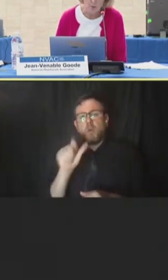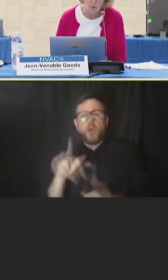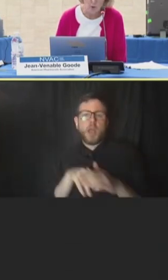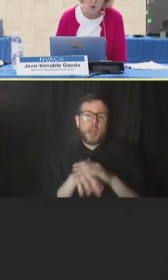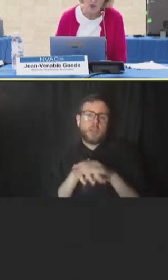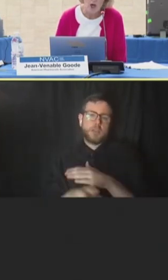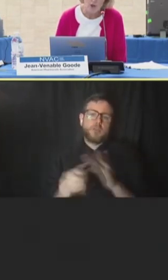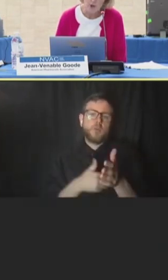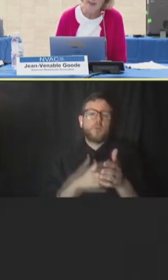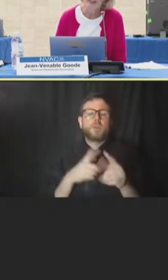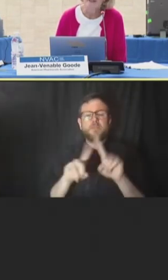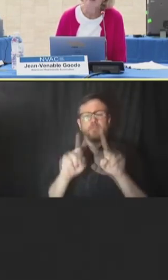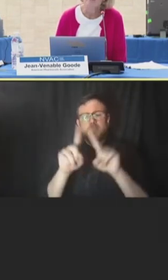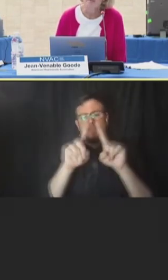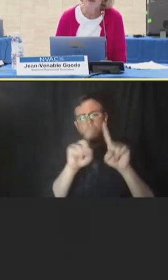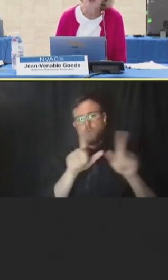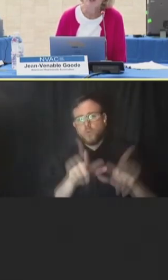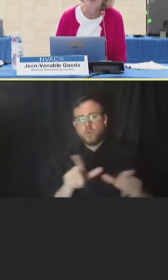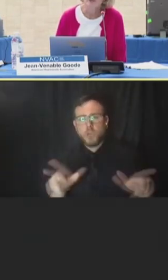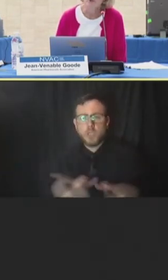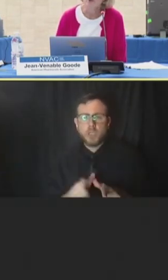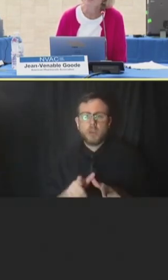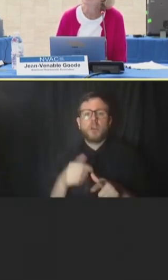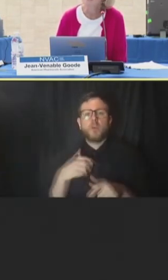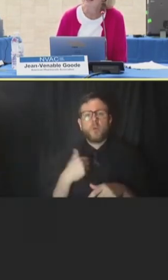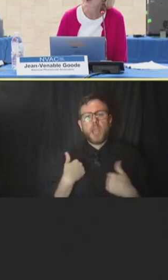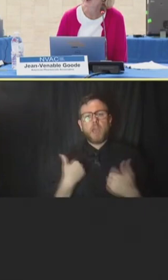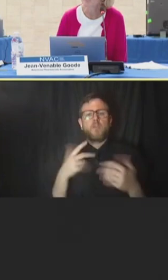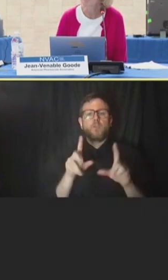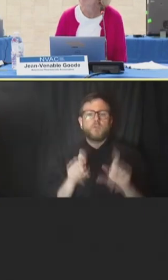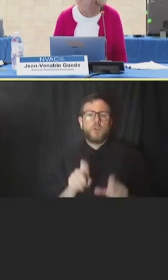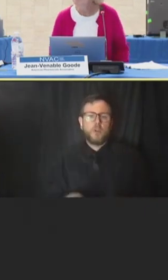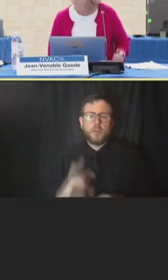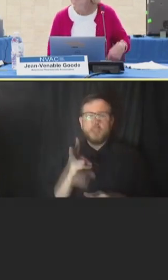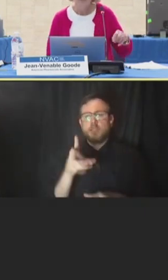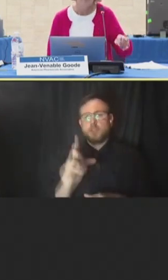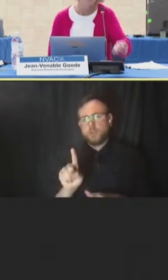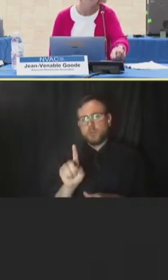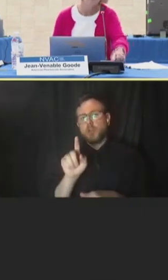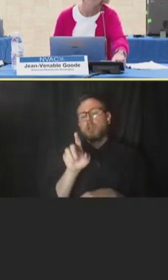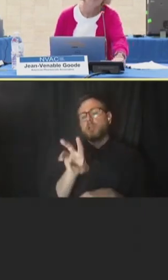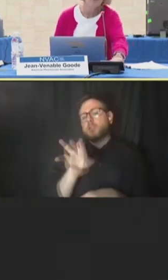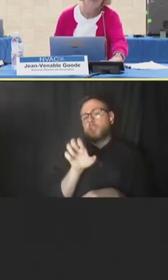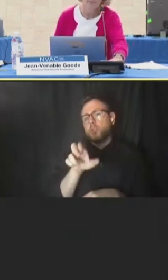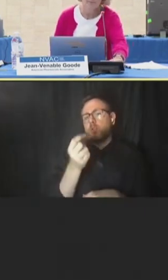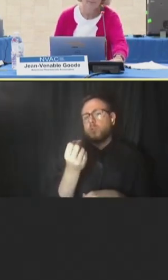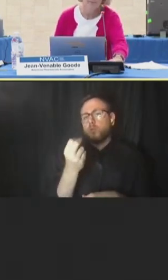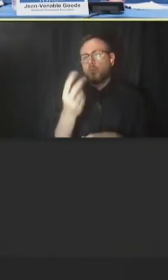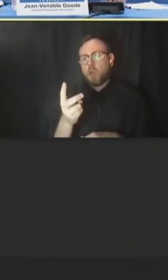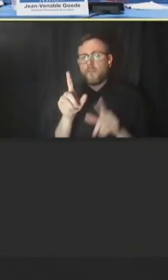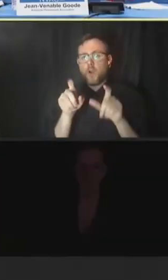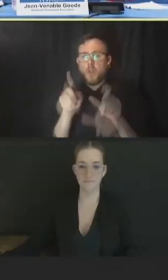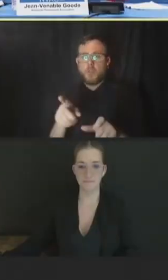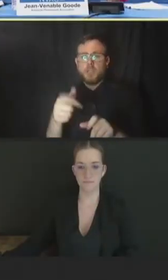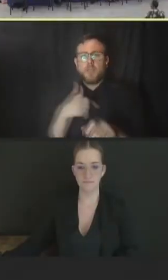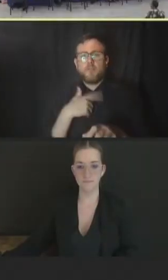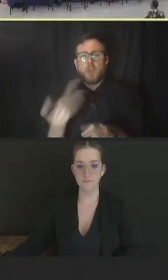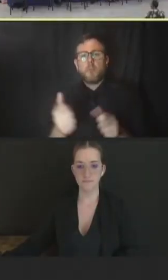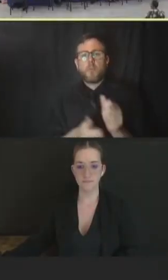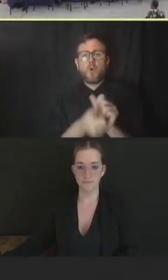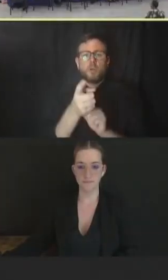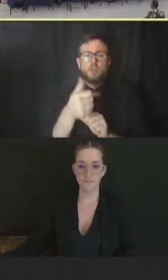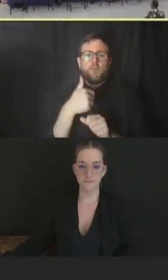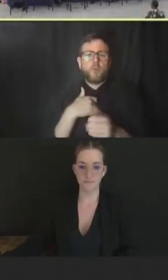immunization awards, training, and information and resources. Thank you. Thank you very much, Kelly.